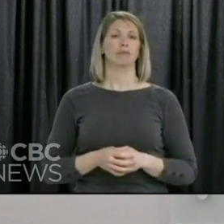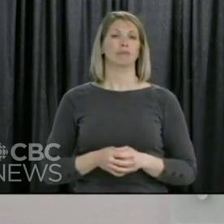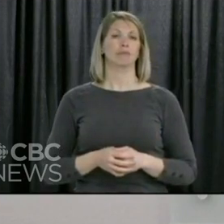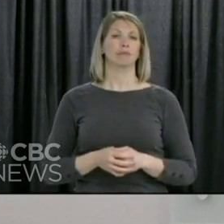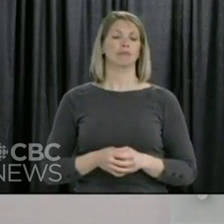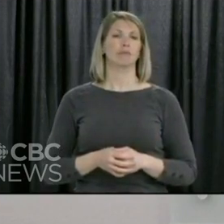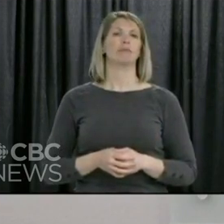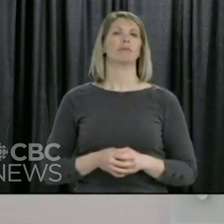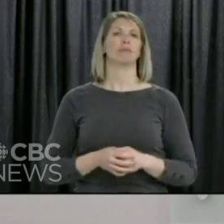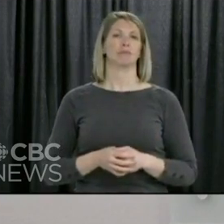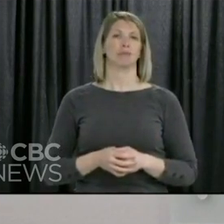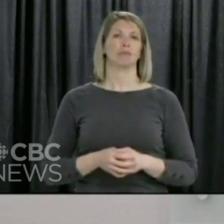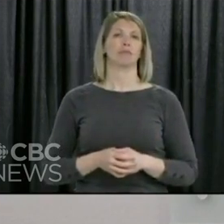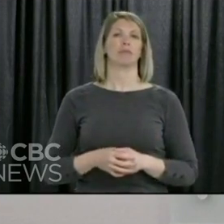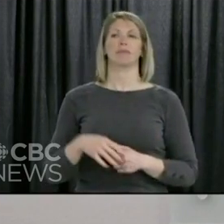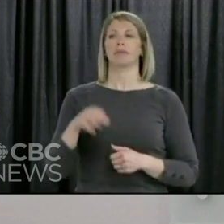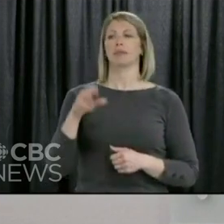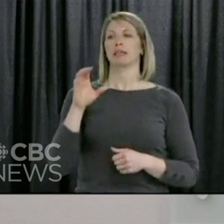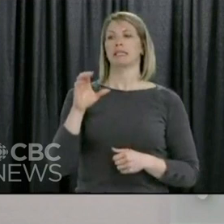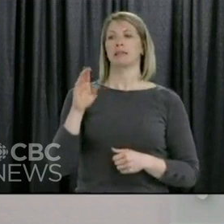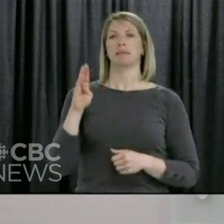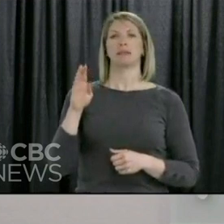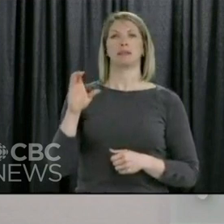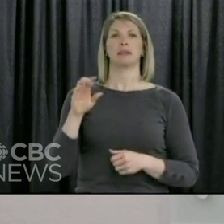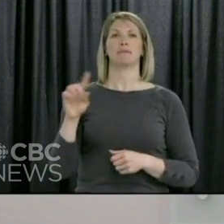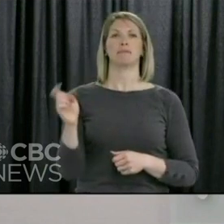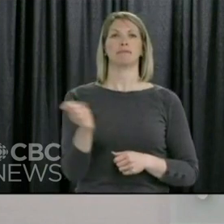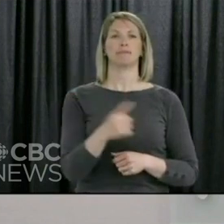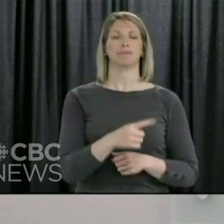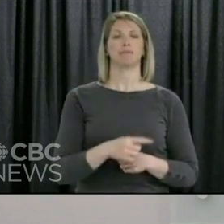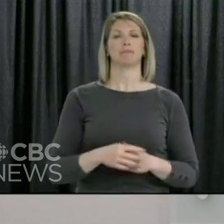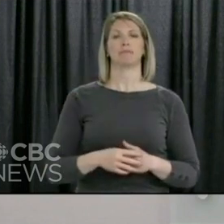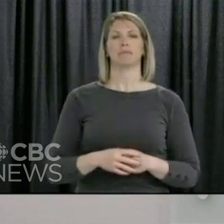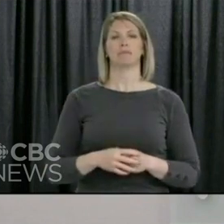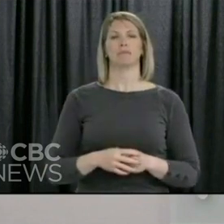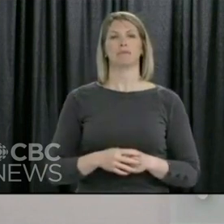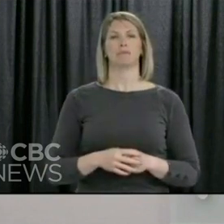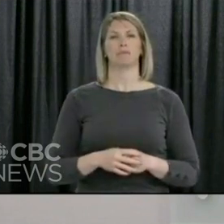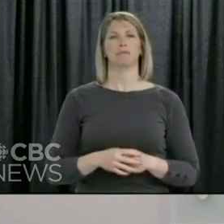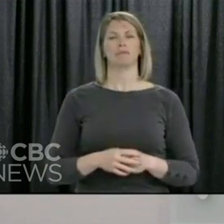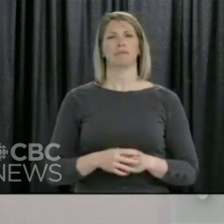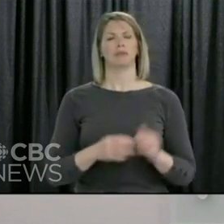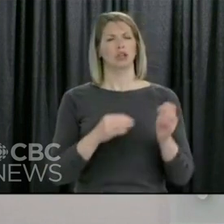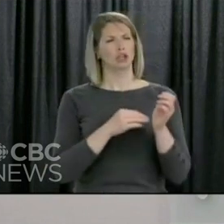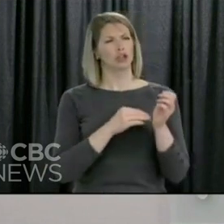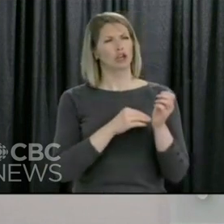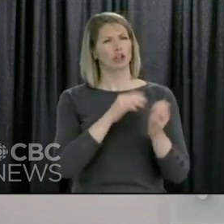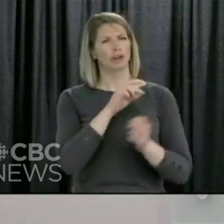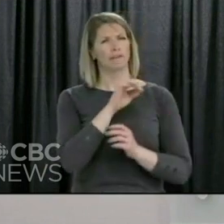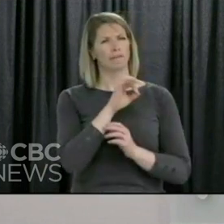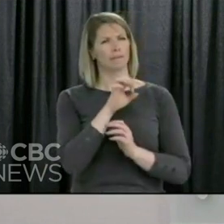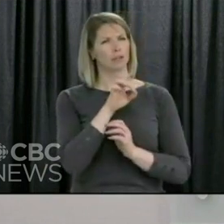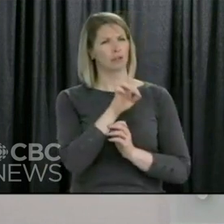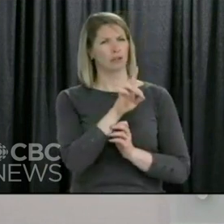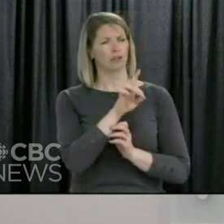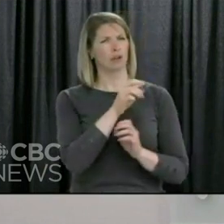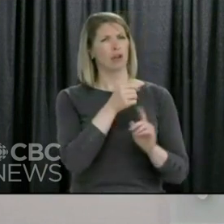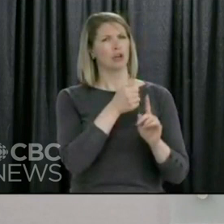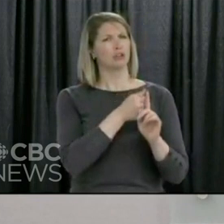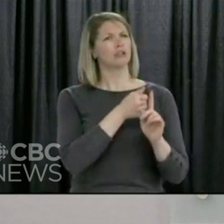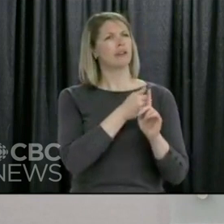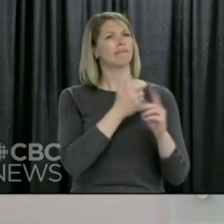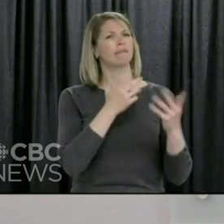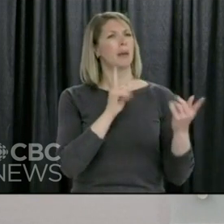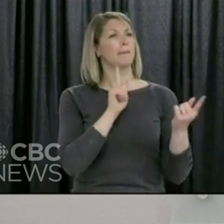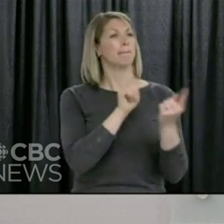Our first question is from Peter Cohen. Please go ahead. Dr. Fitzgerald, I understand you met with RV owners, or I